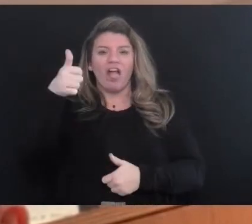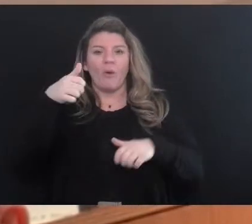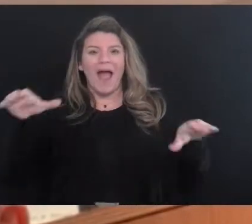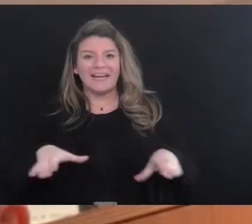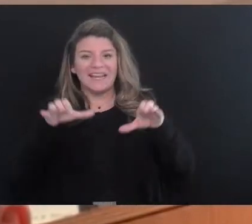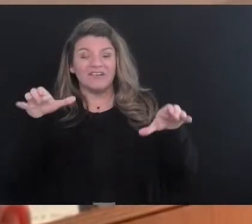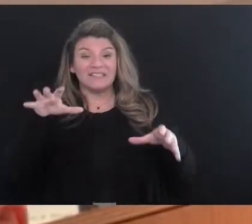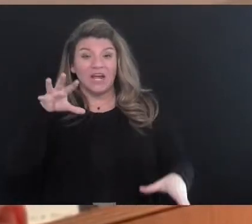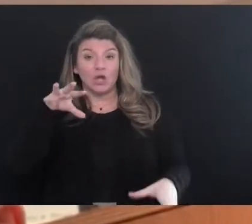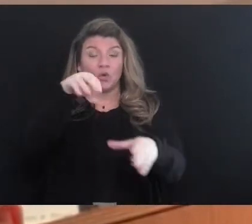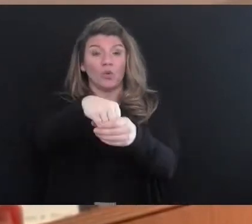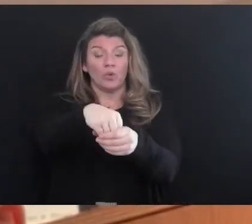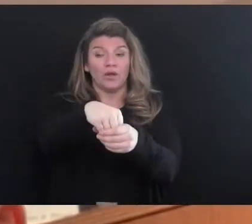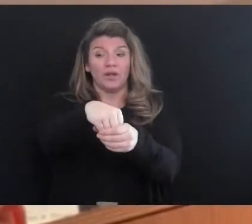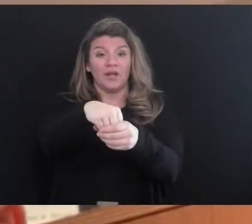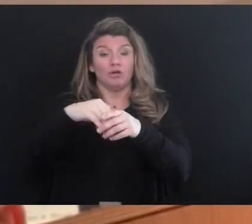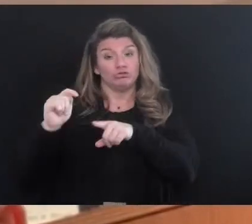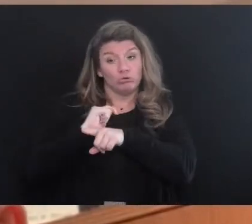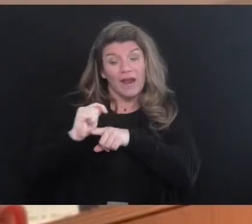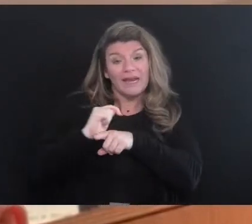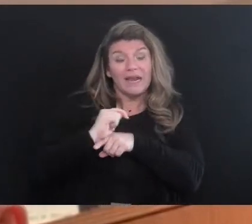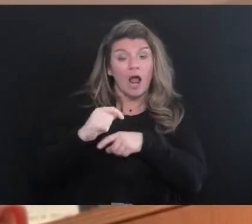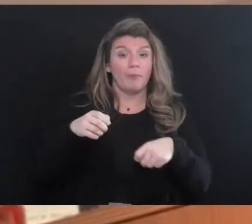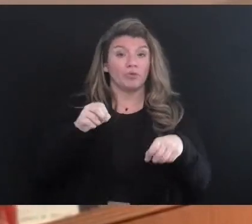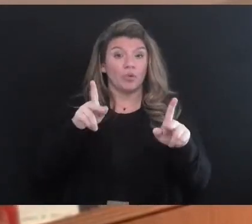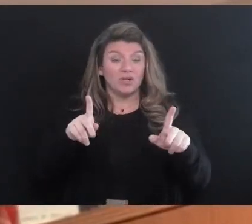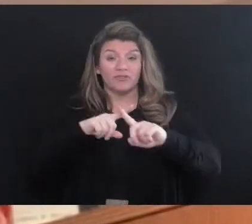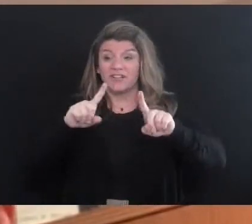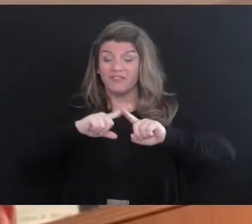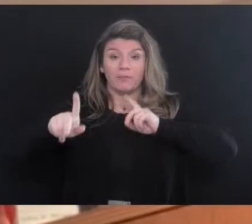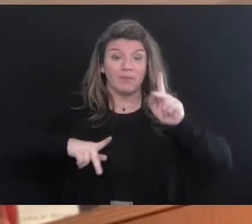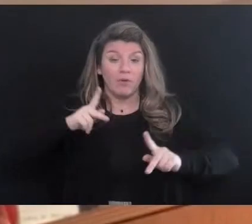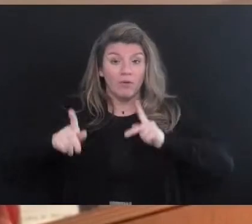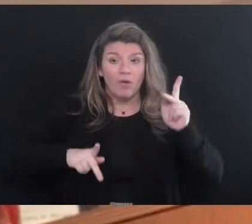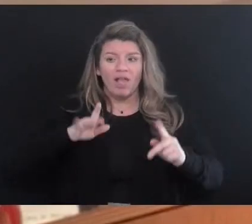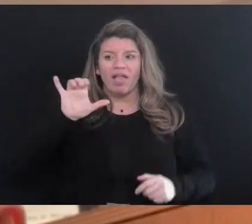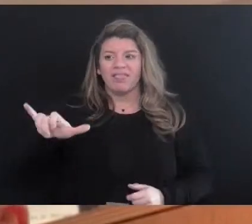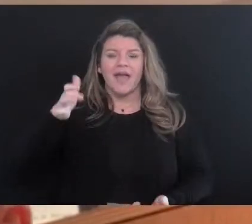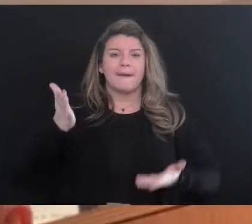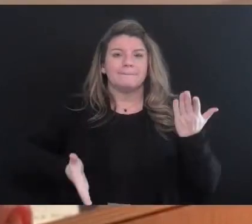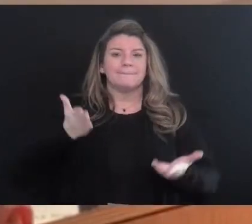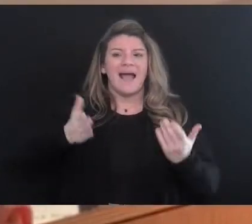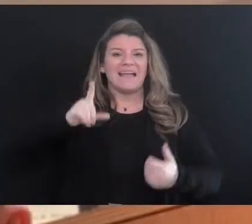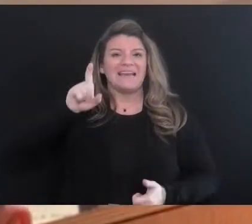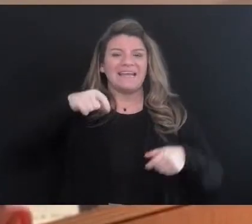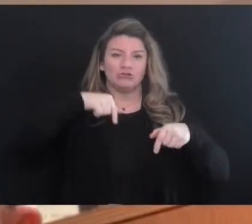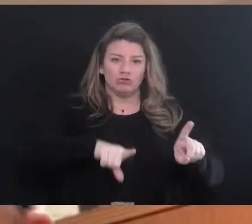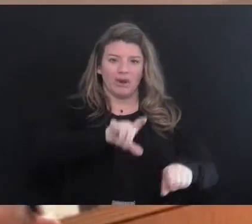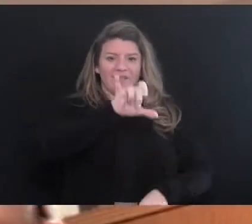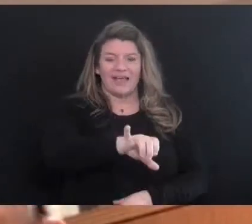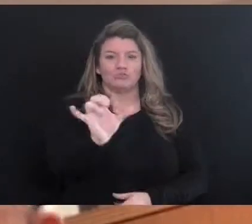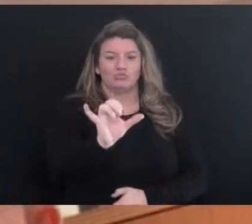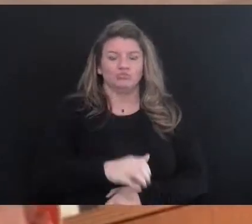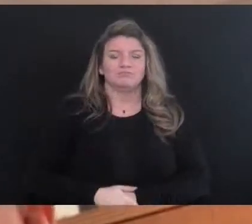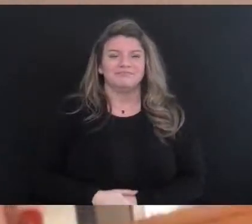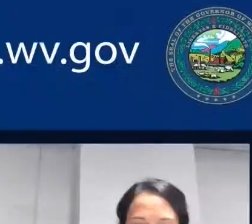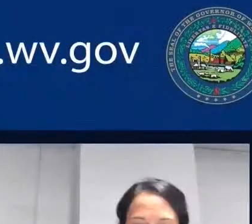to include training opportunities for individuals that we might need during the surge as well. Thank you.